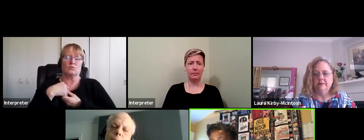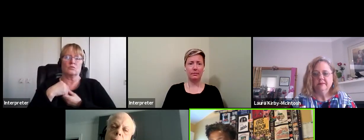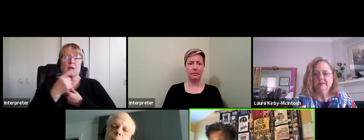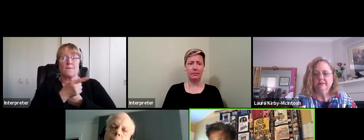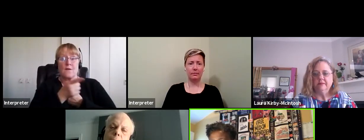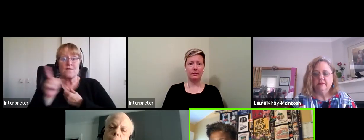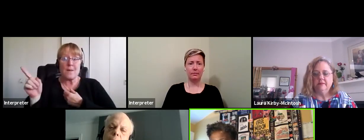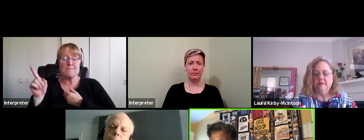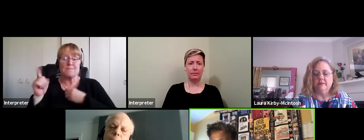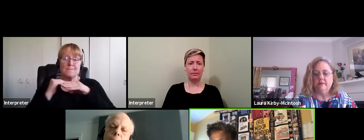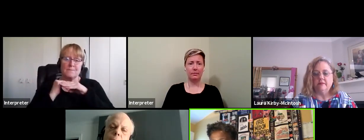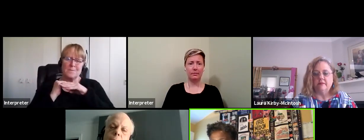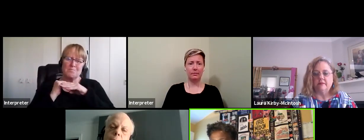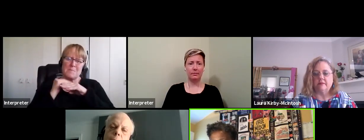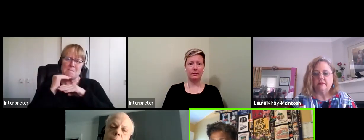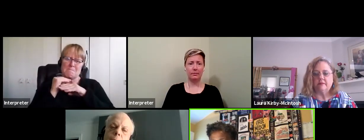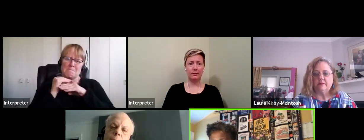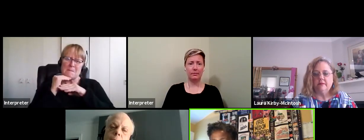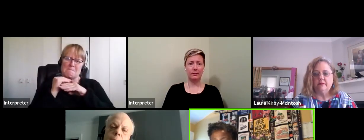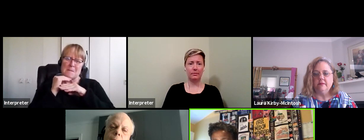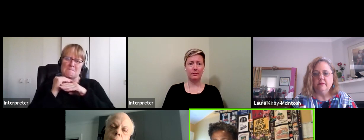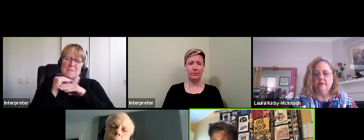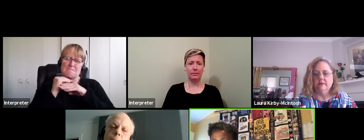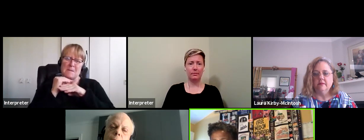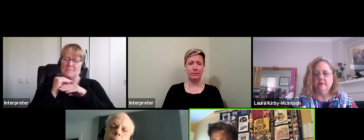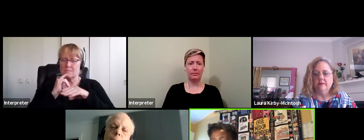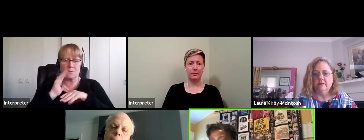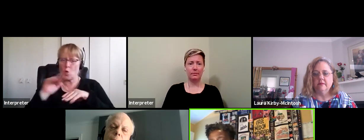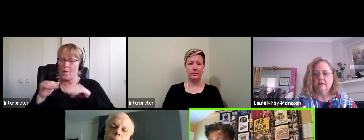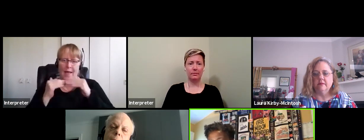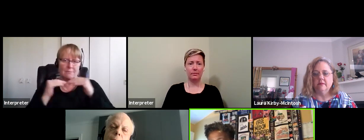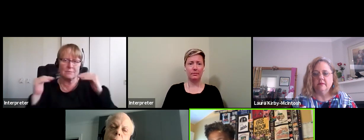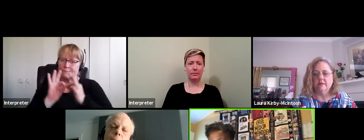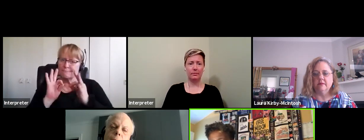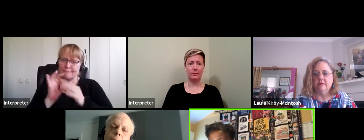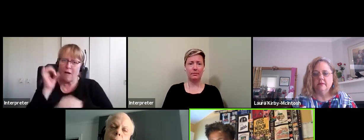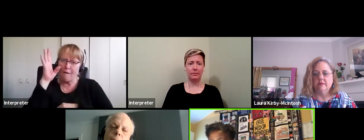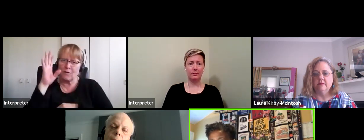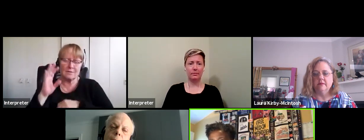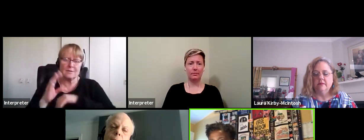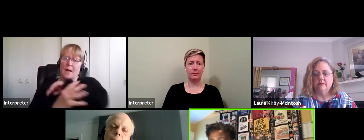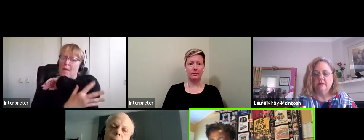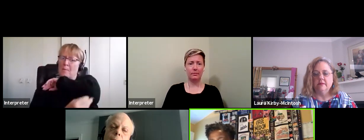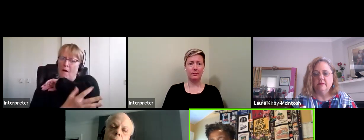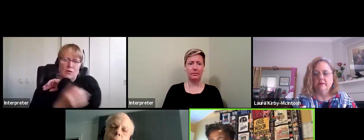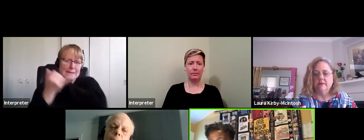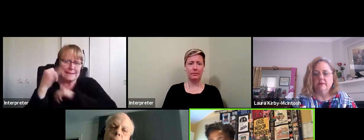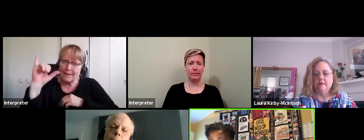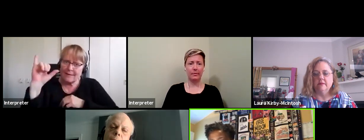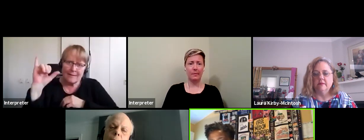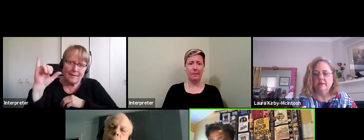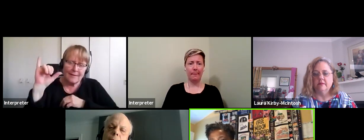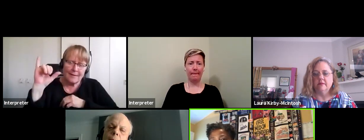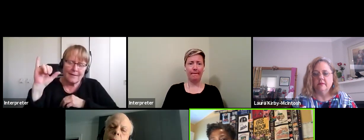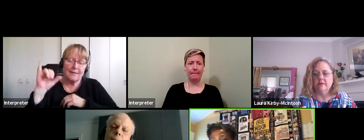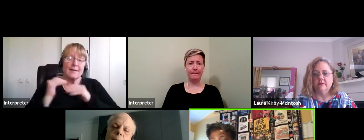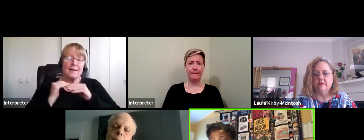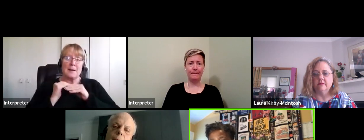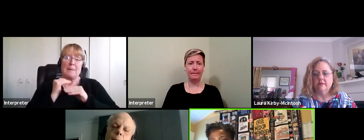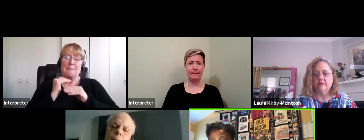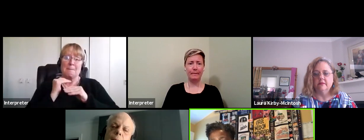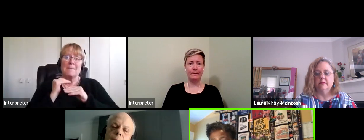hover just above the abysmal rates, but who are below the poverty line still, it would now be broadened